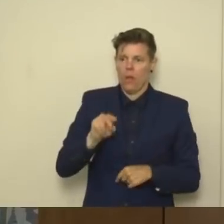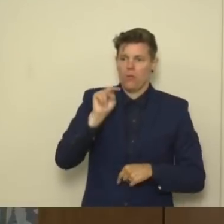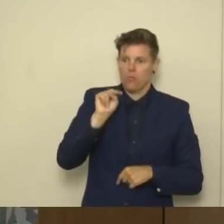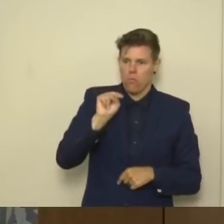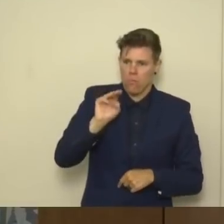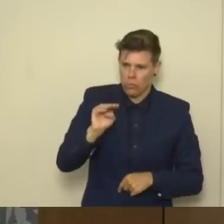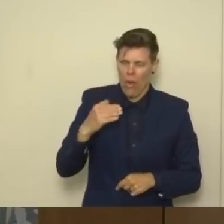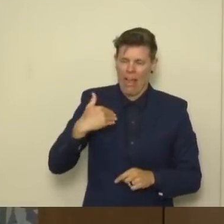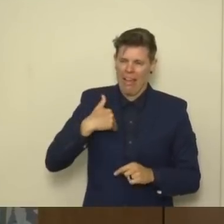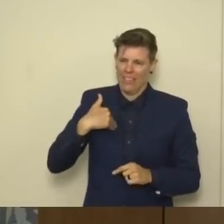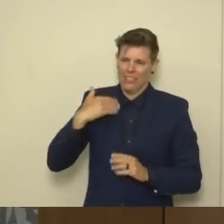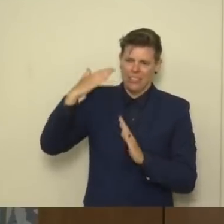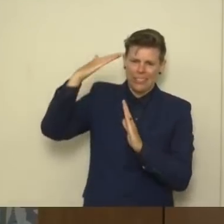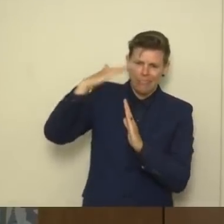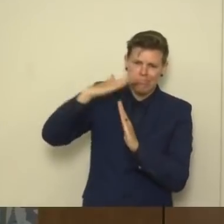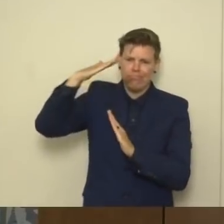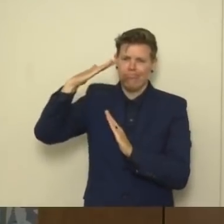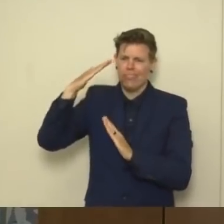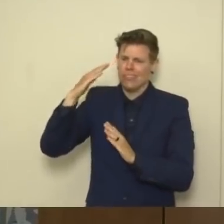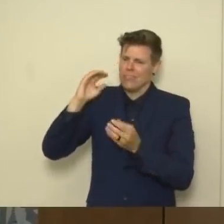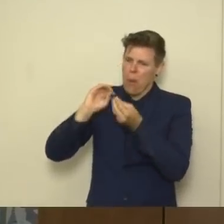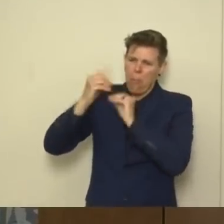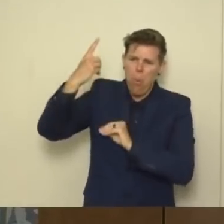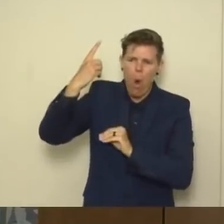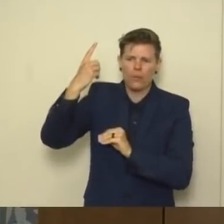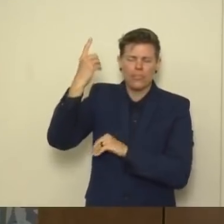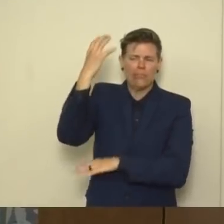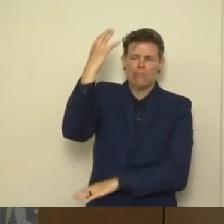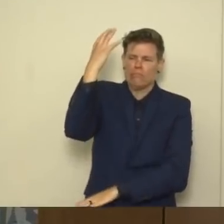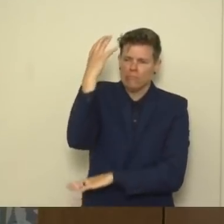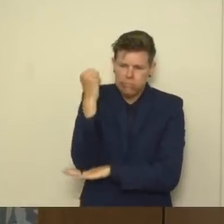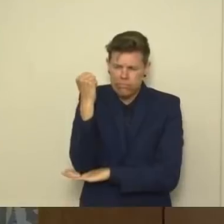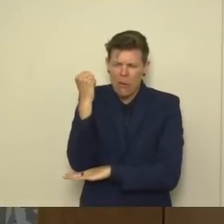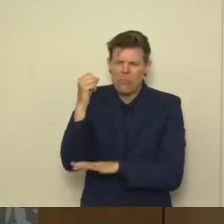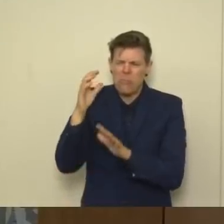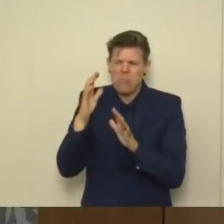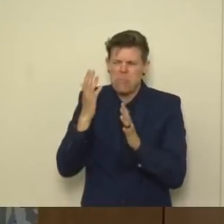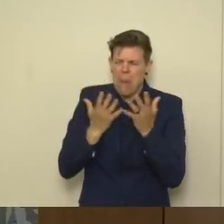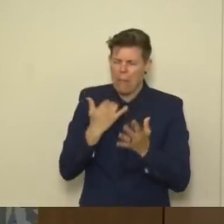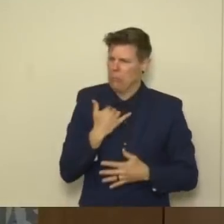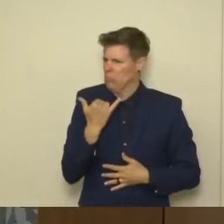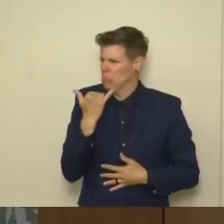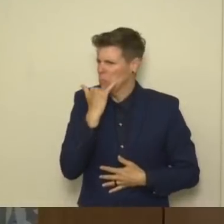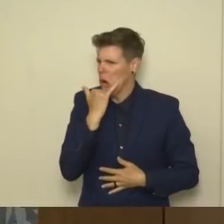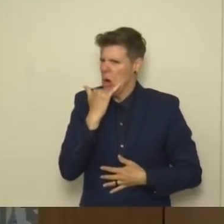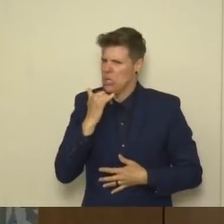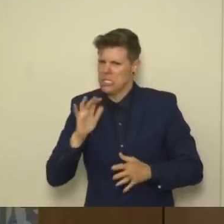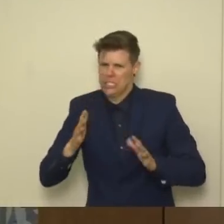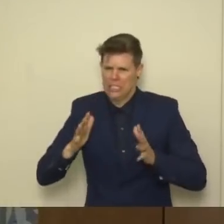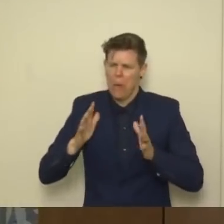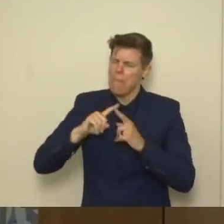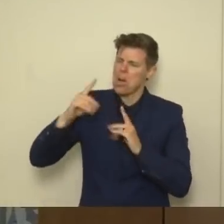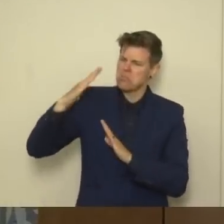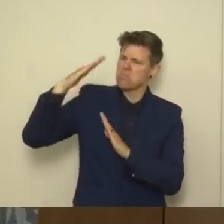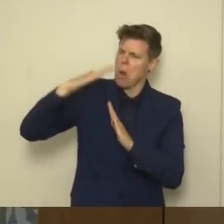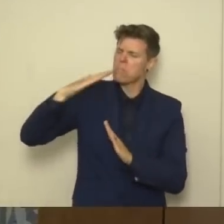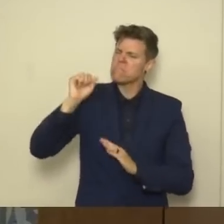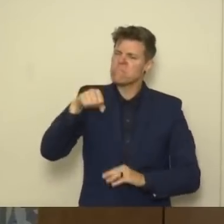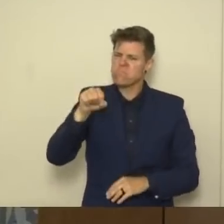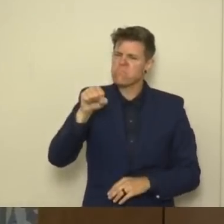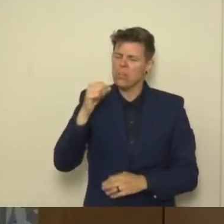not the highest rate. I didn't check that data point before this press conference, but we're high per capita